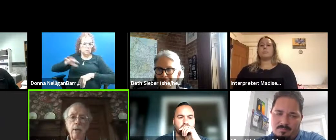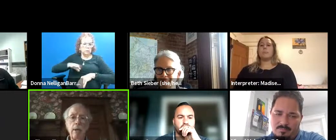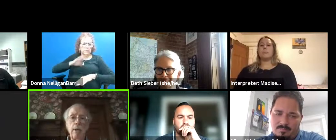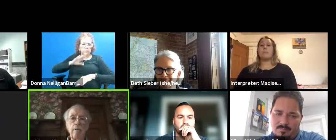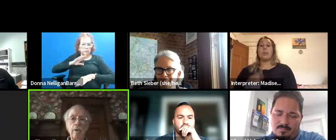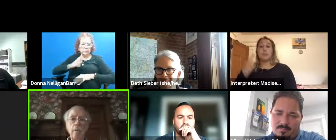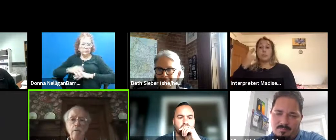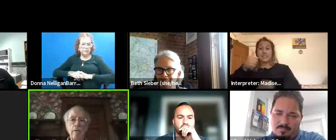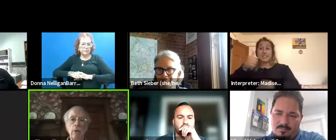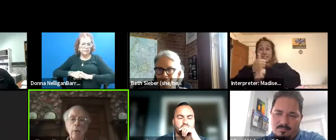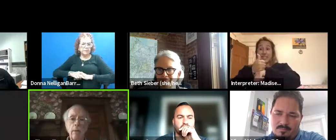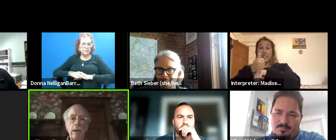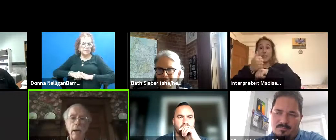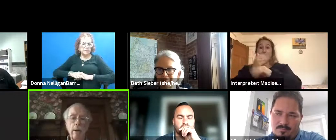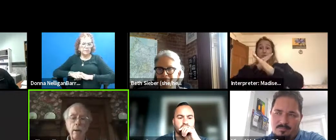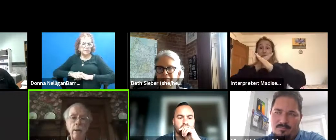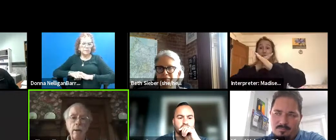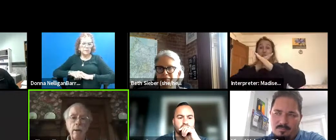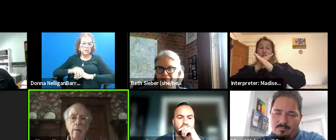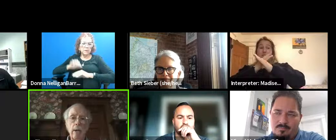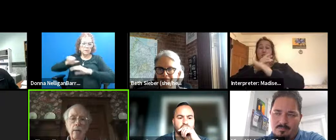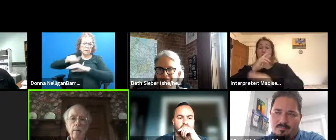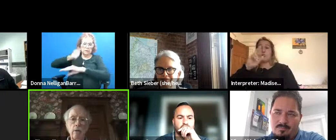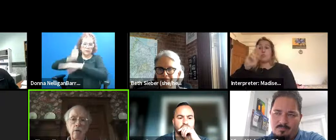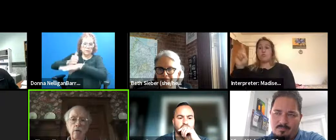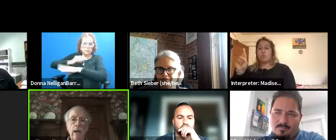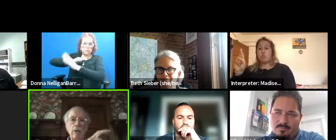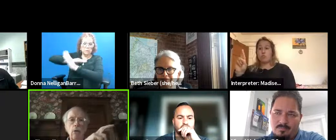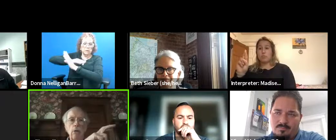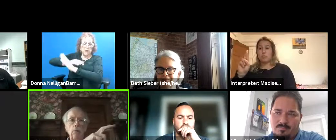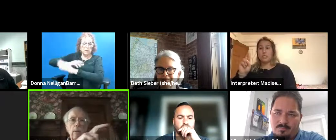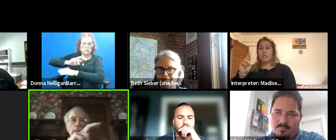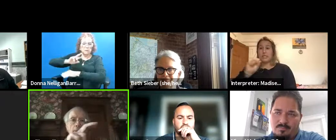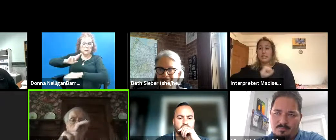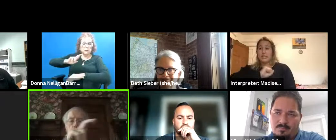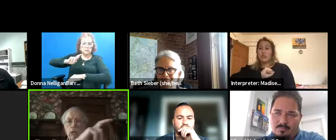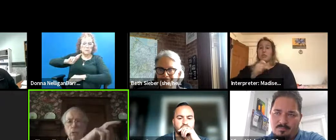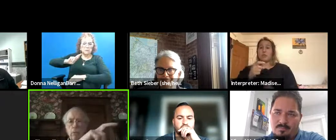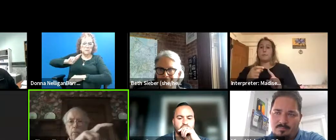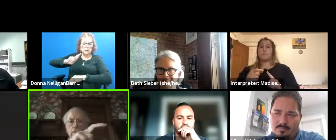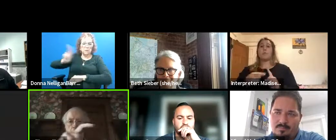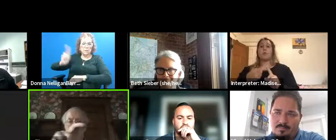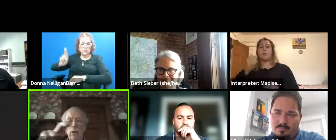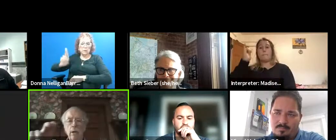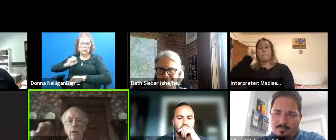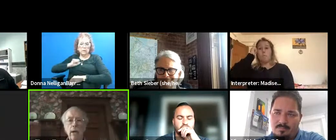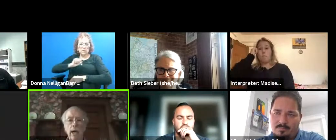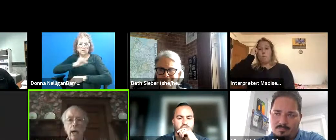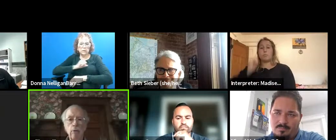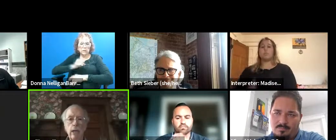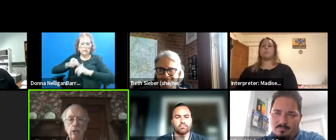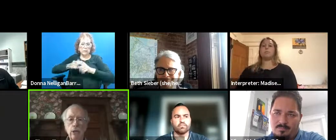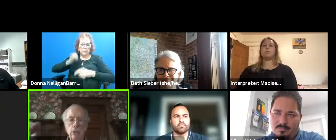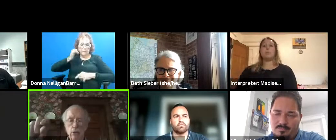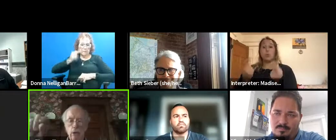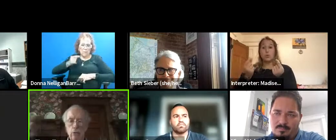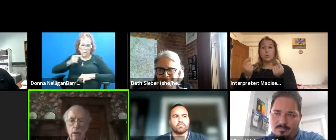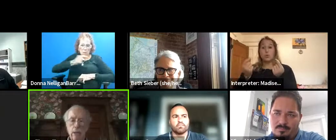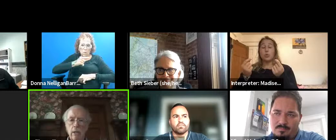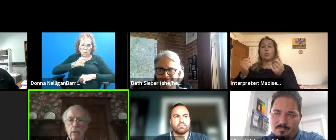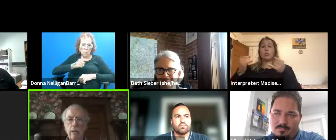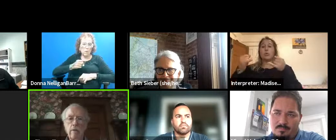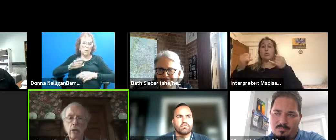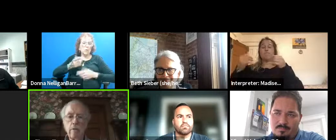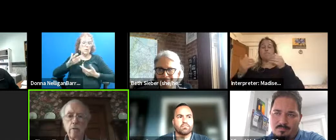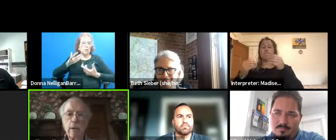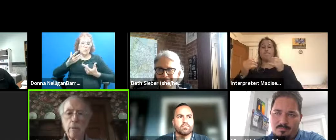from Buffalo by grabbing all the Republican districts between Buffalo and Rochester and just